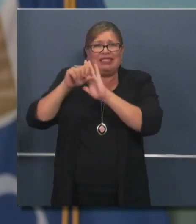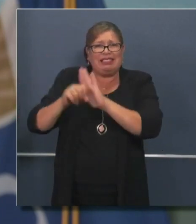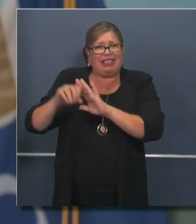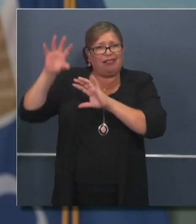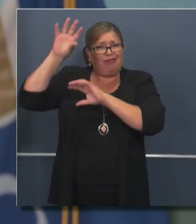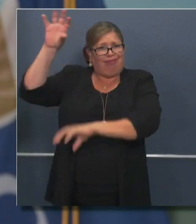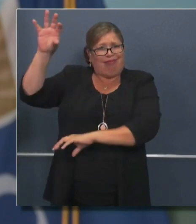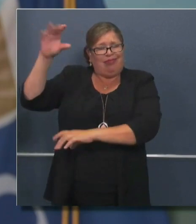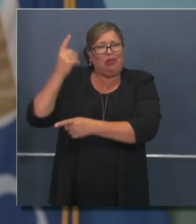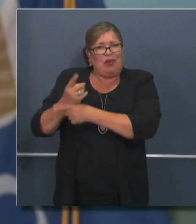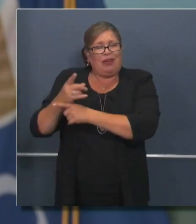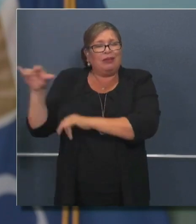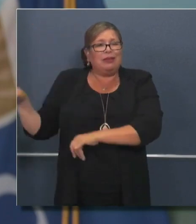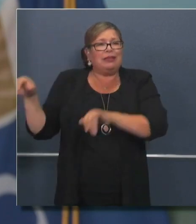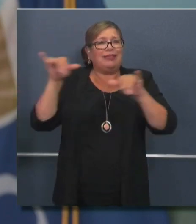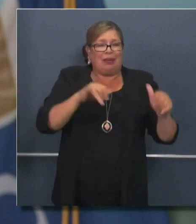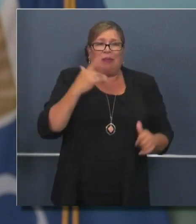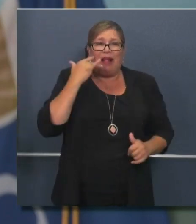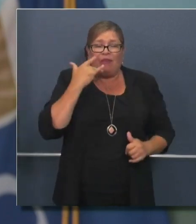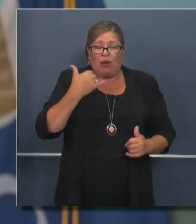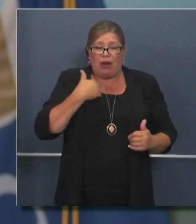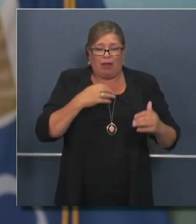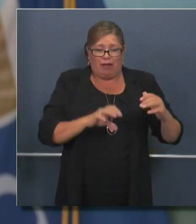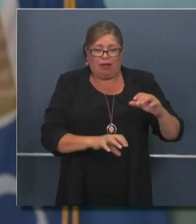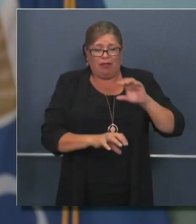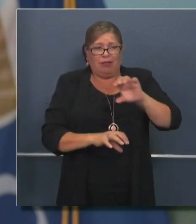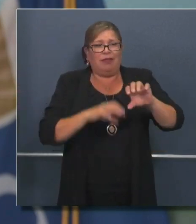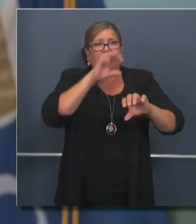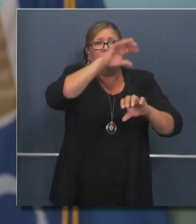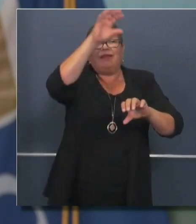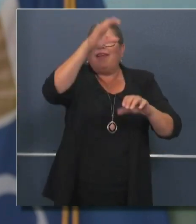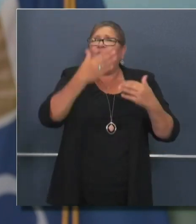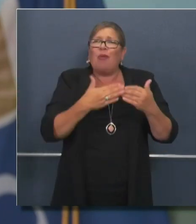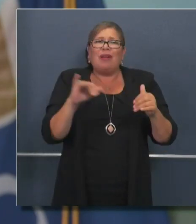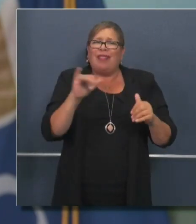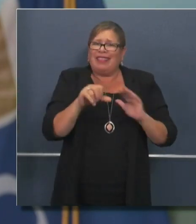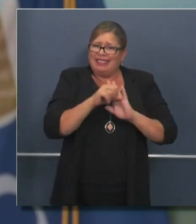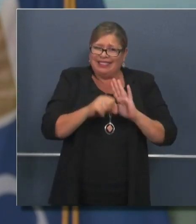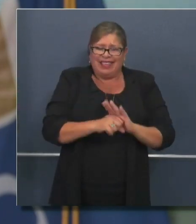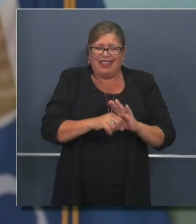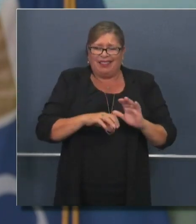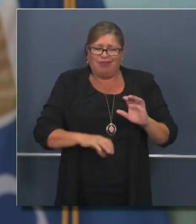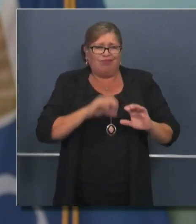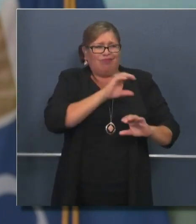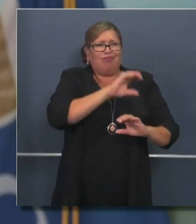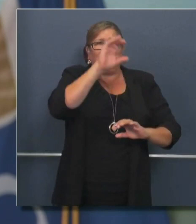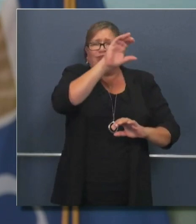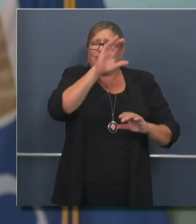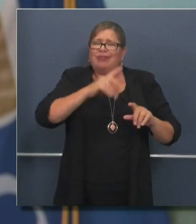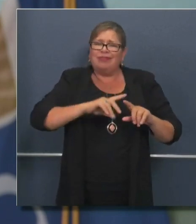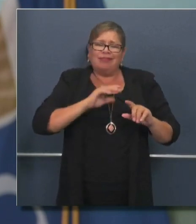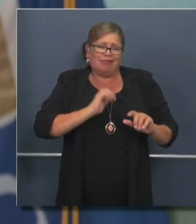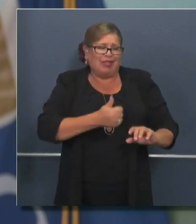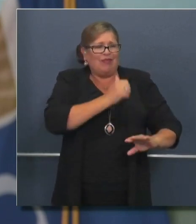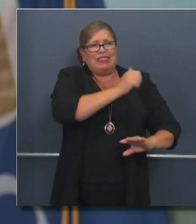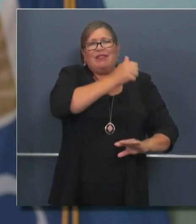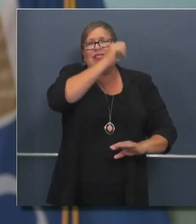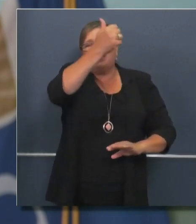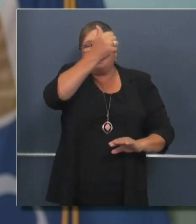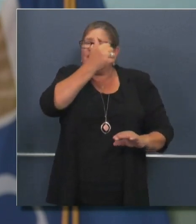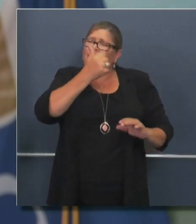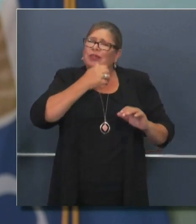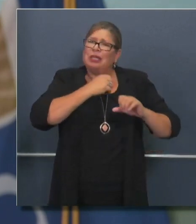own communities and counties and populations are protected in the unique ways for Vermont and